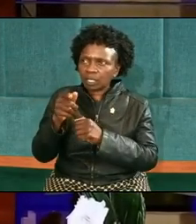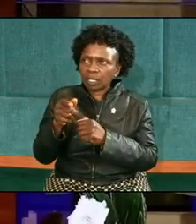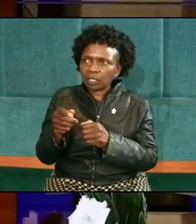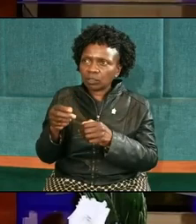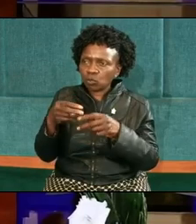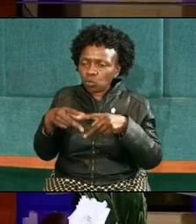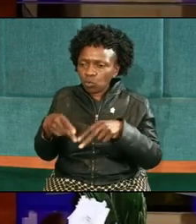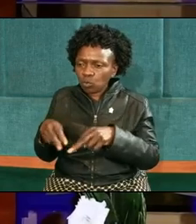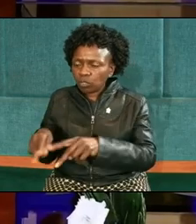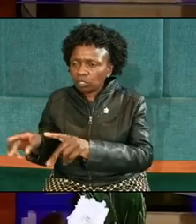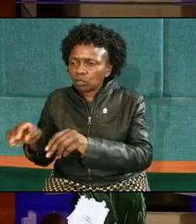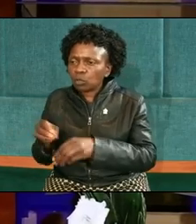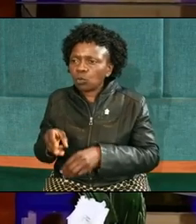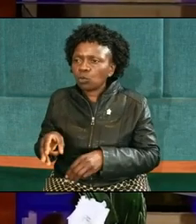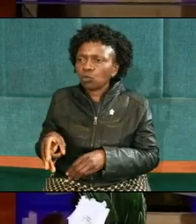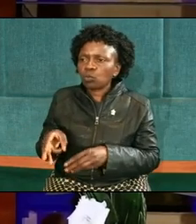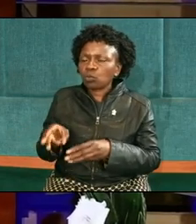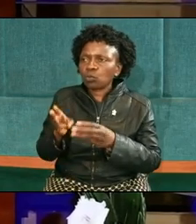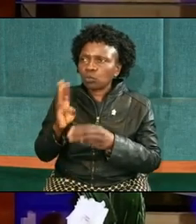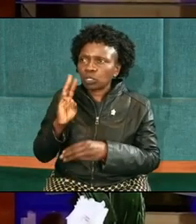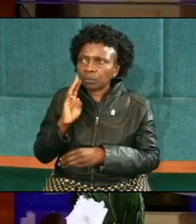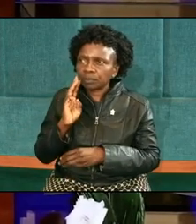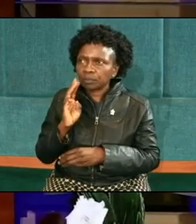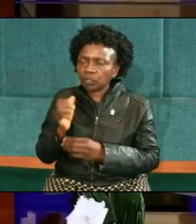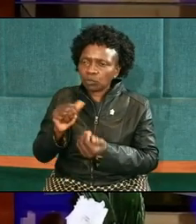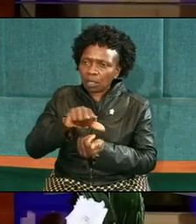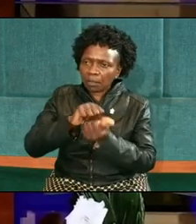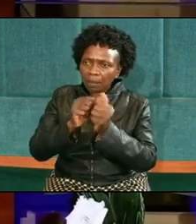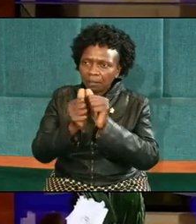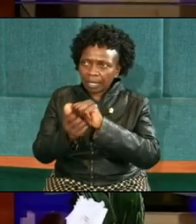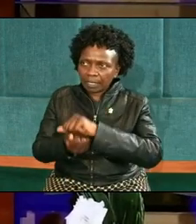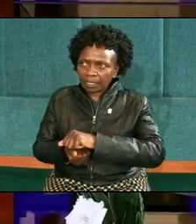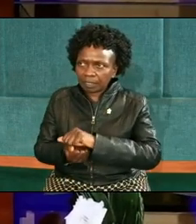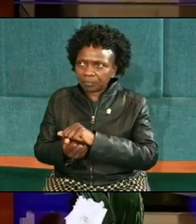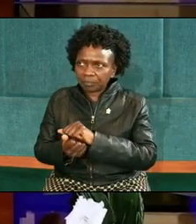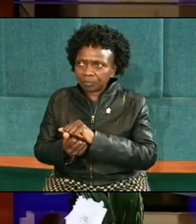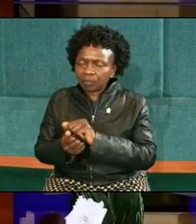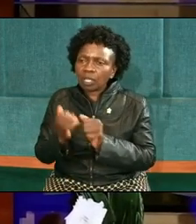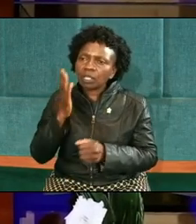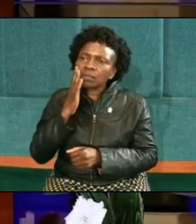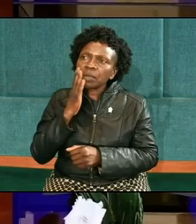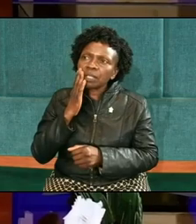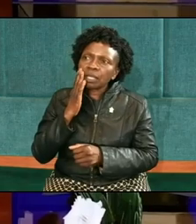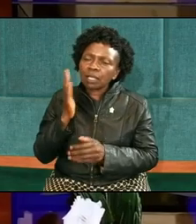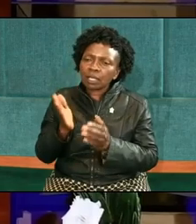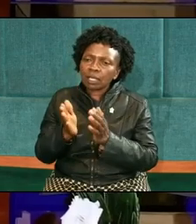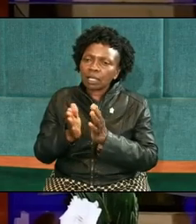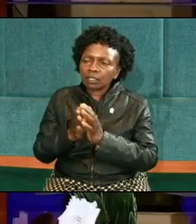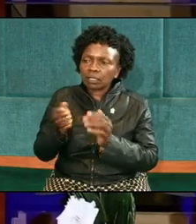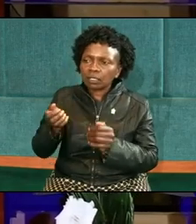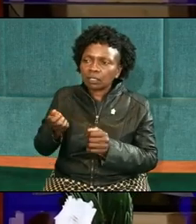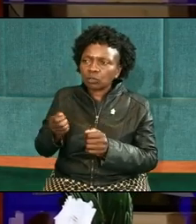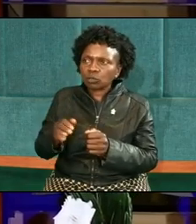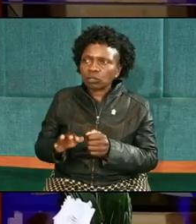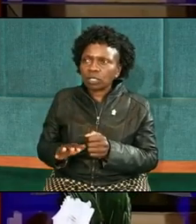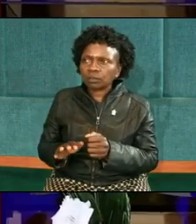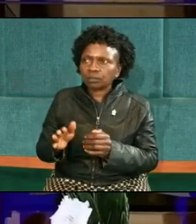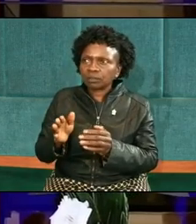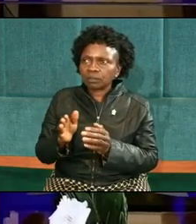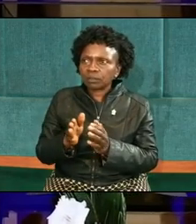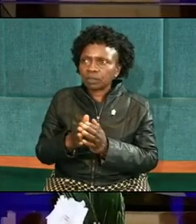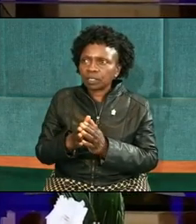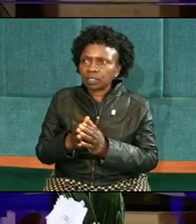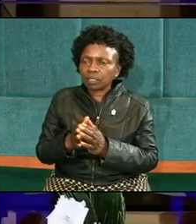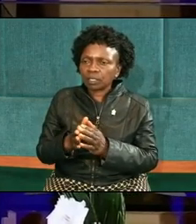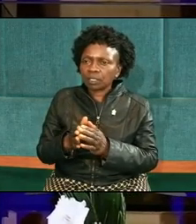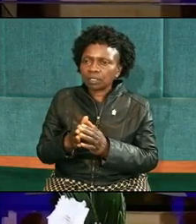we walked into the water. We baptized the mother and her daughter. And they